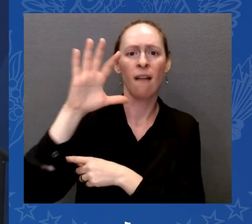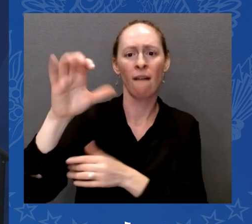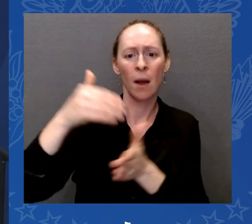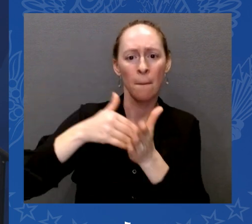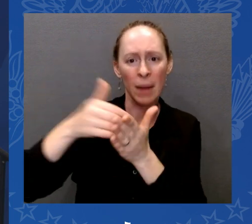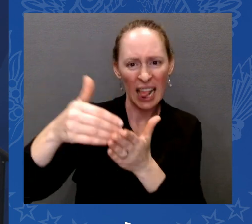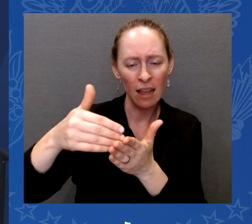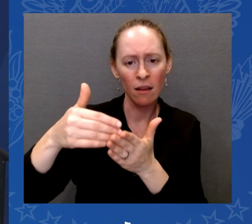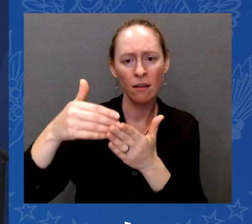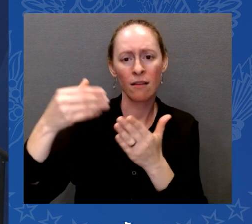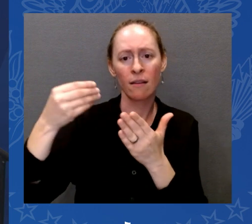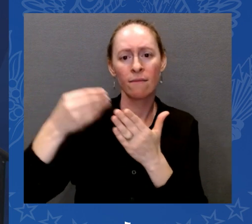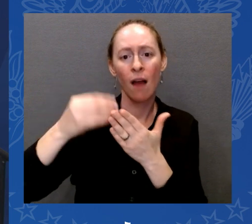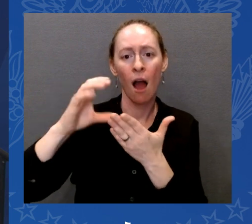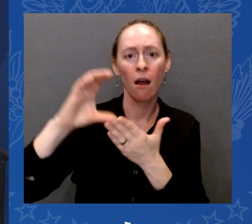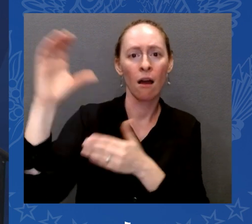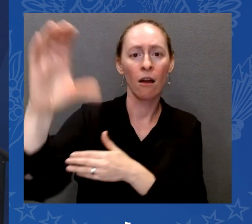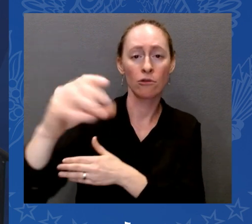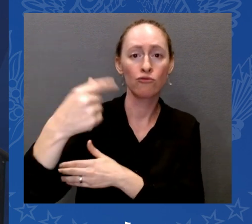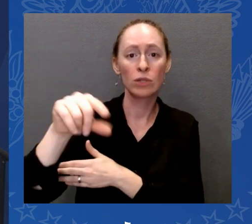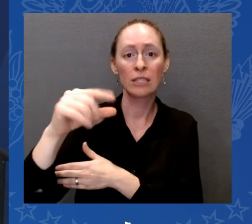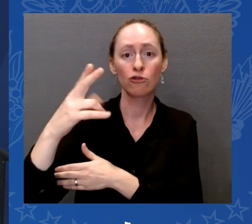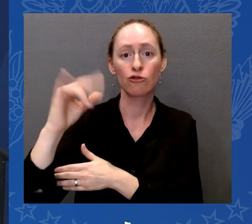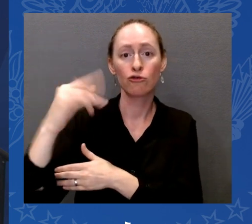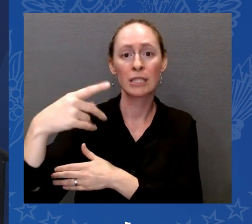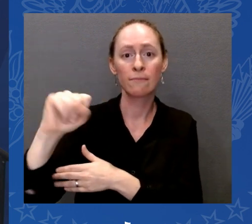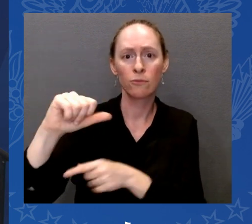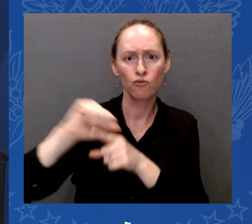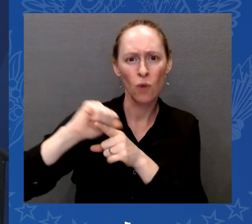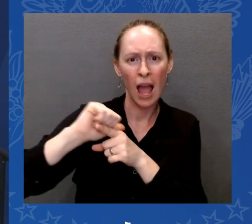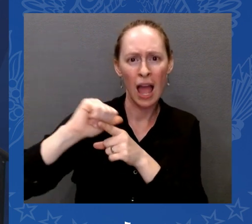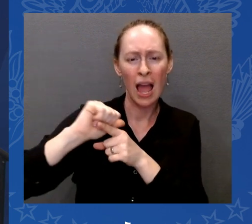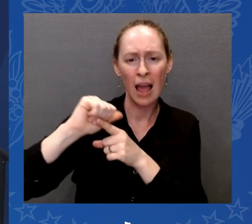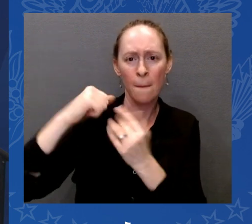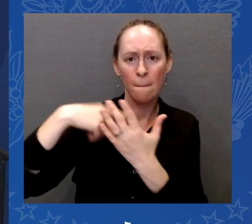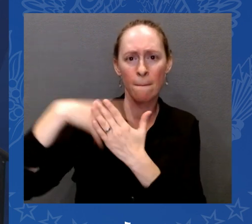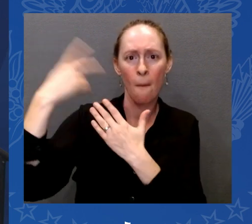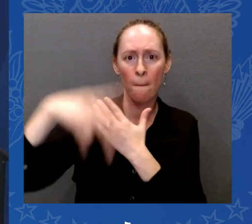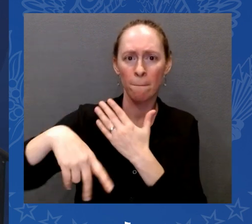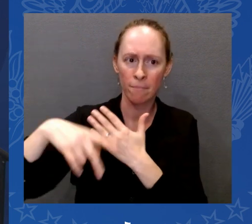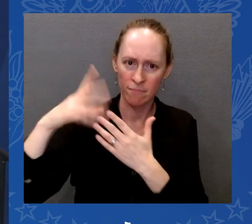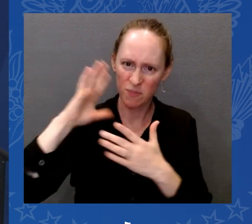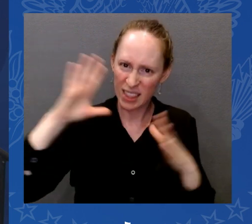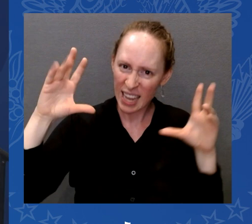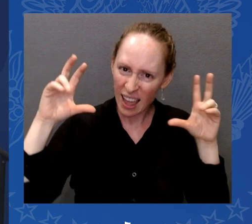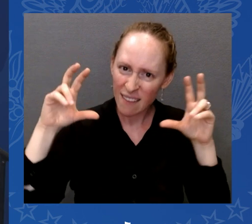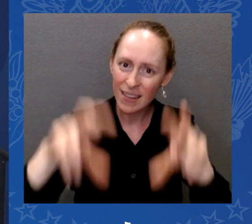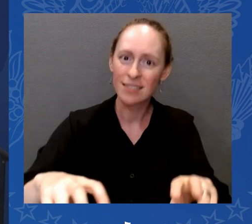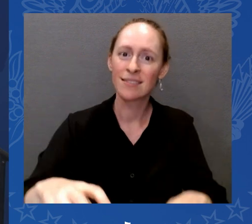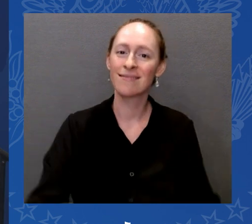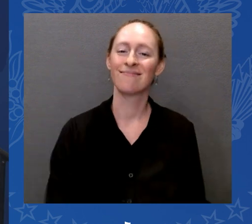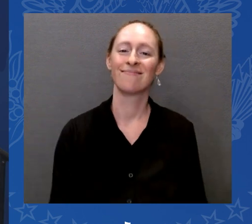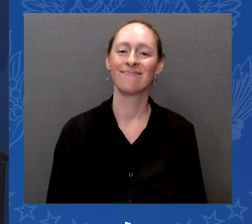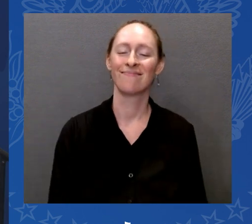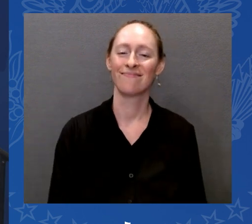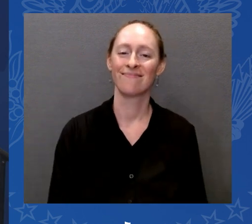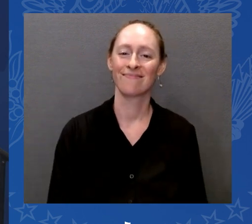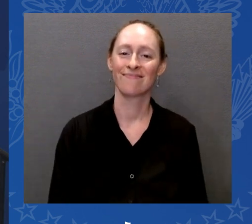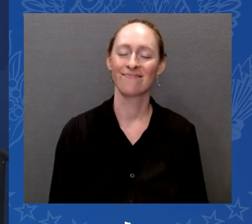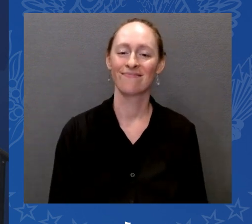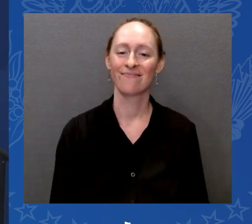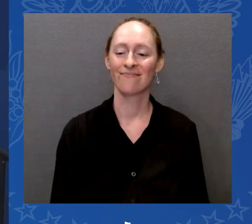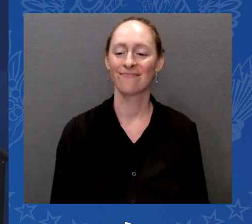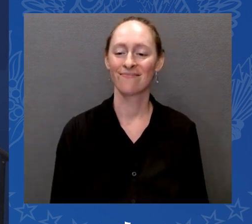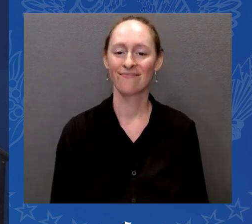these investments put to work for the benefit of the community. And we are investing nationally too. The